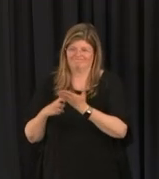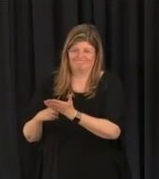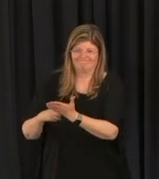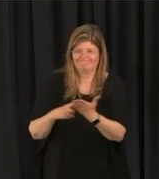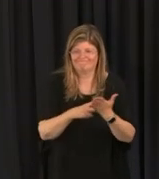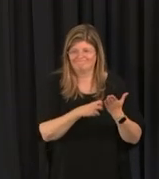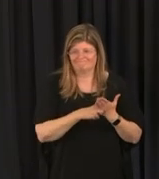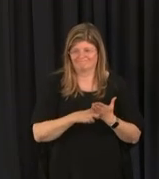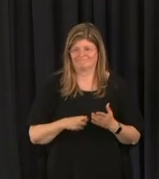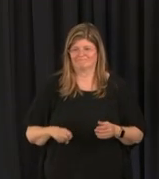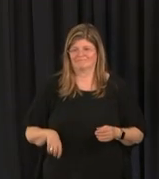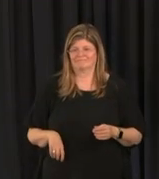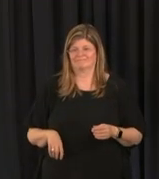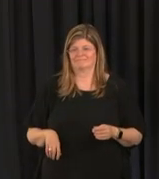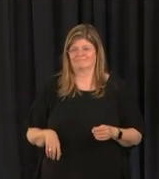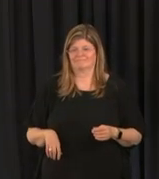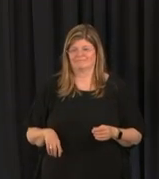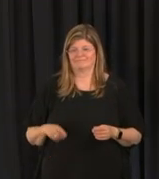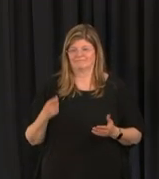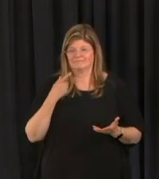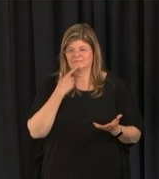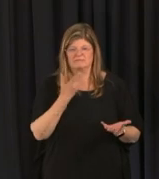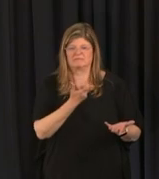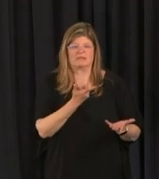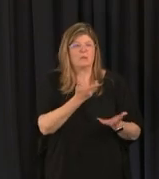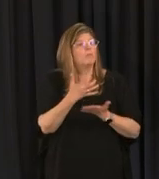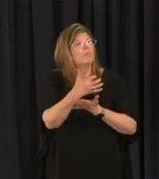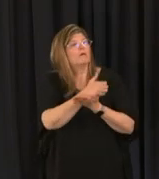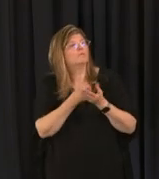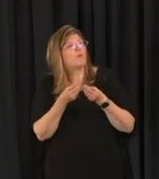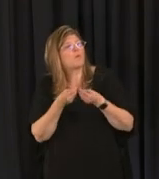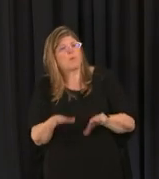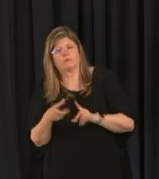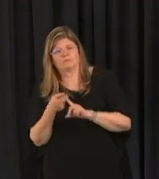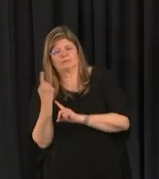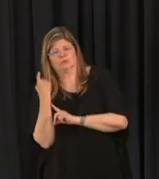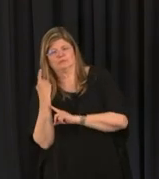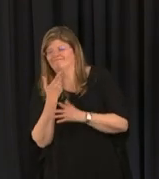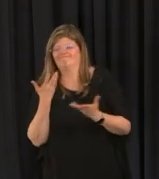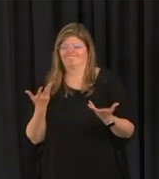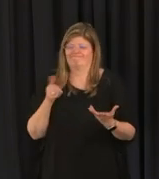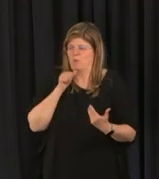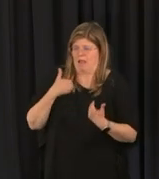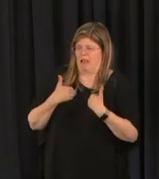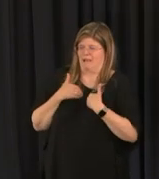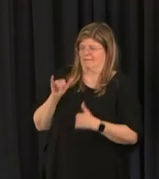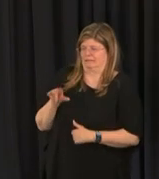Any estimate on the revenue that was lost? I don't, I'm sure I can get that for you. I just don't have it